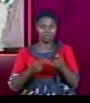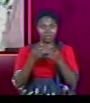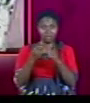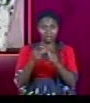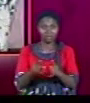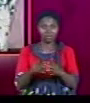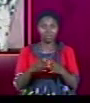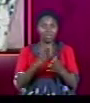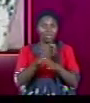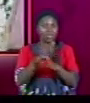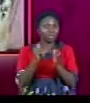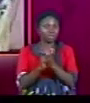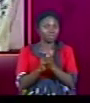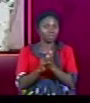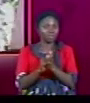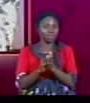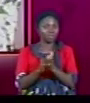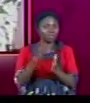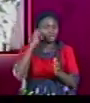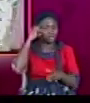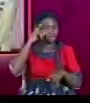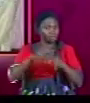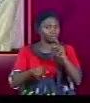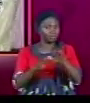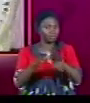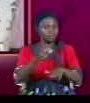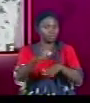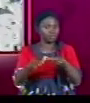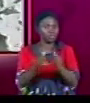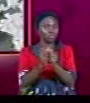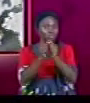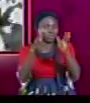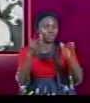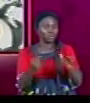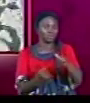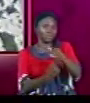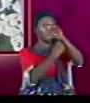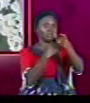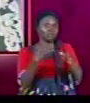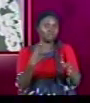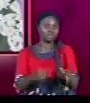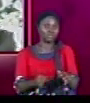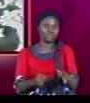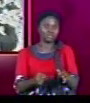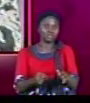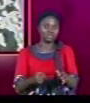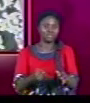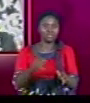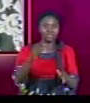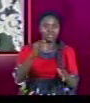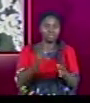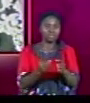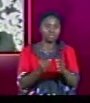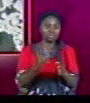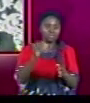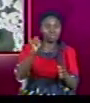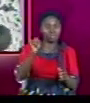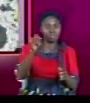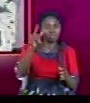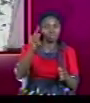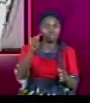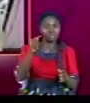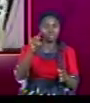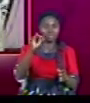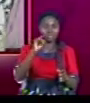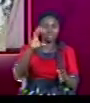to walk without support or with the help of crutches. But after the prayer of the man of God on Friday night, he has